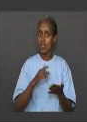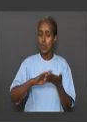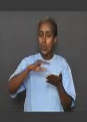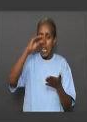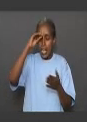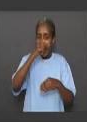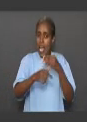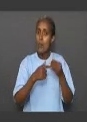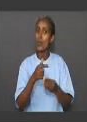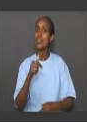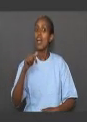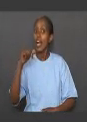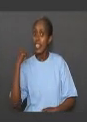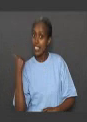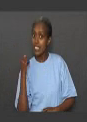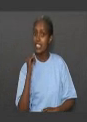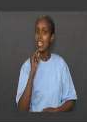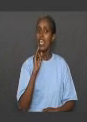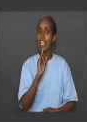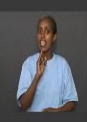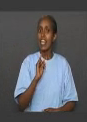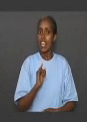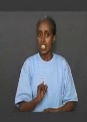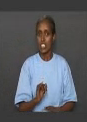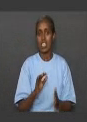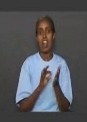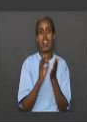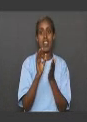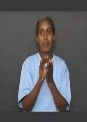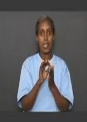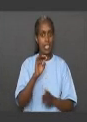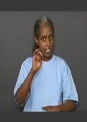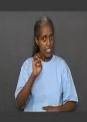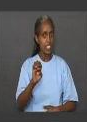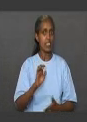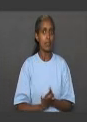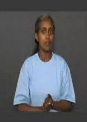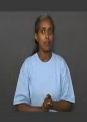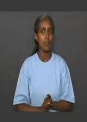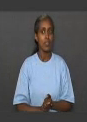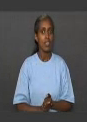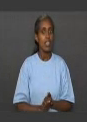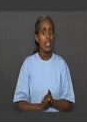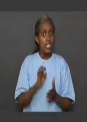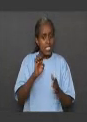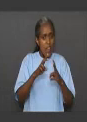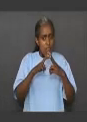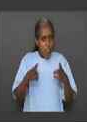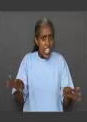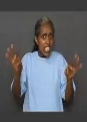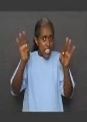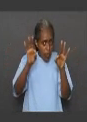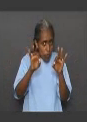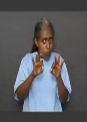about another irrational number, e. It is very important in